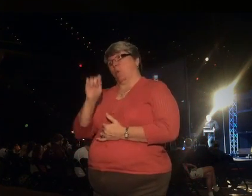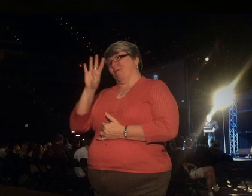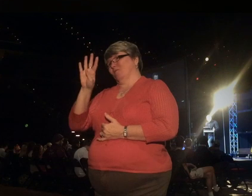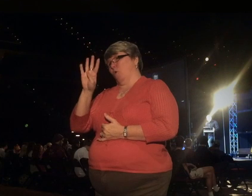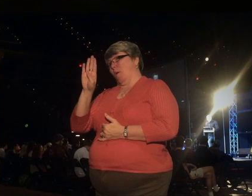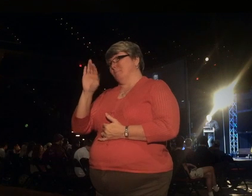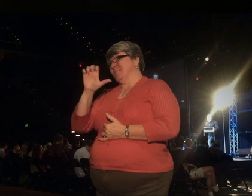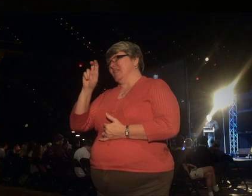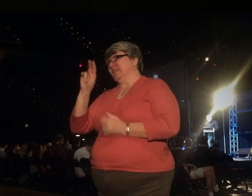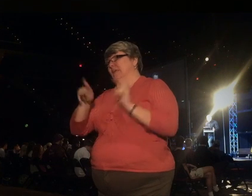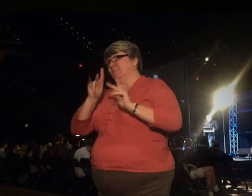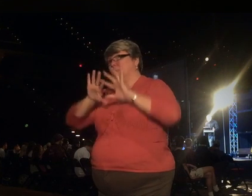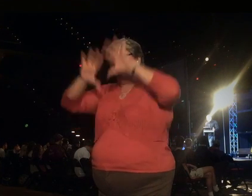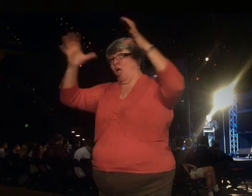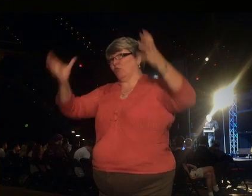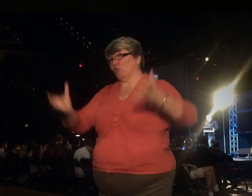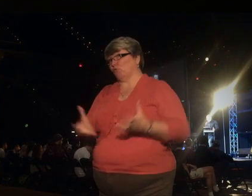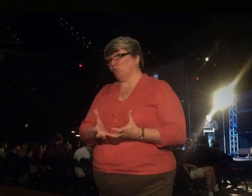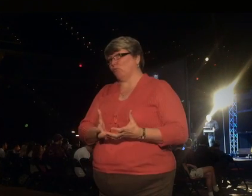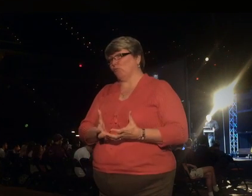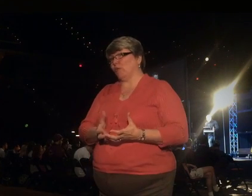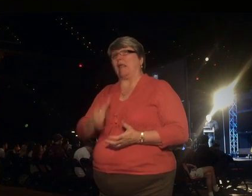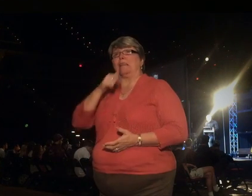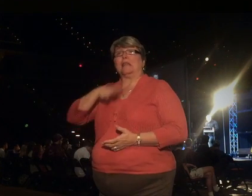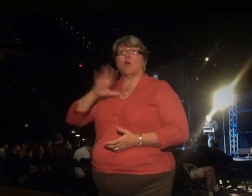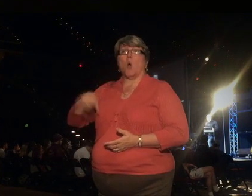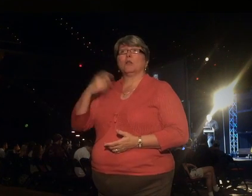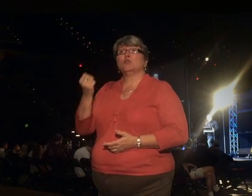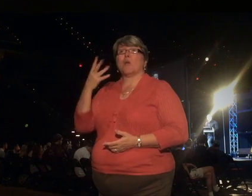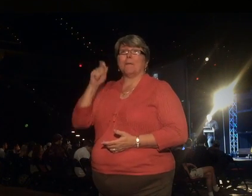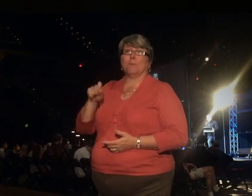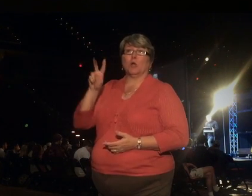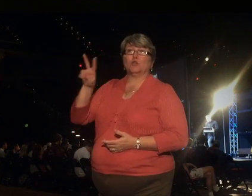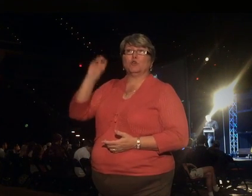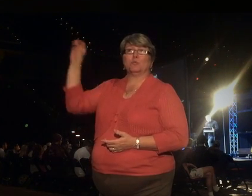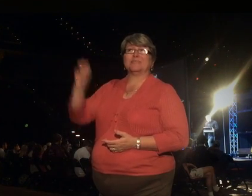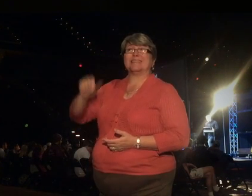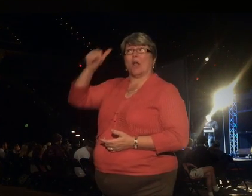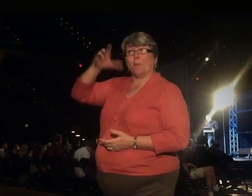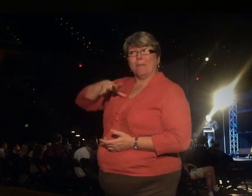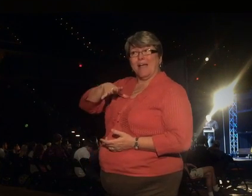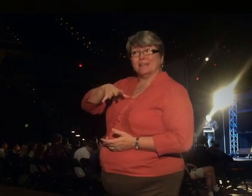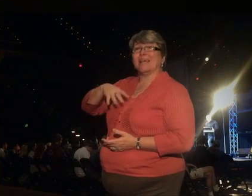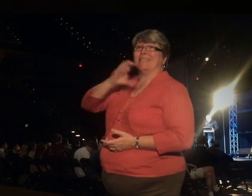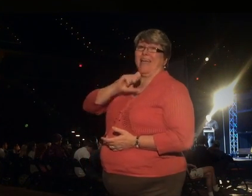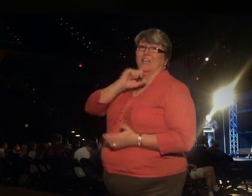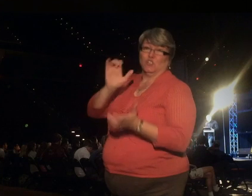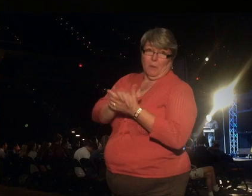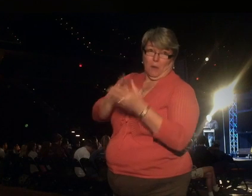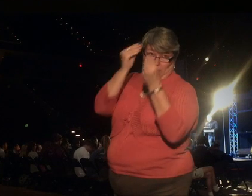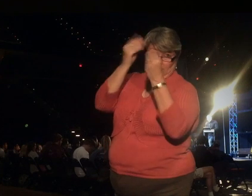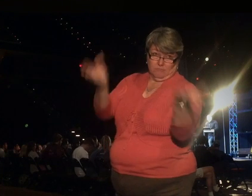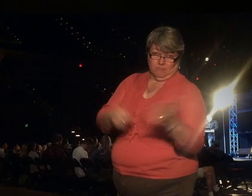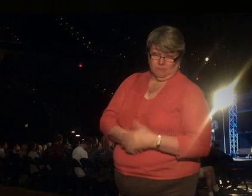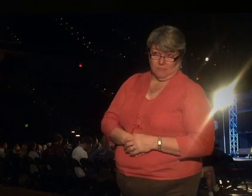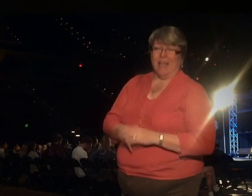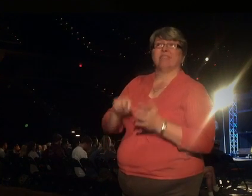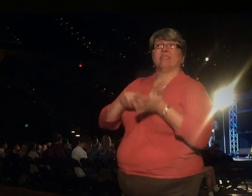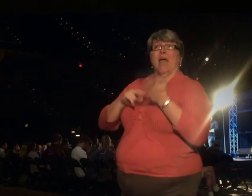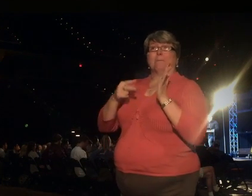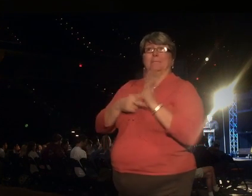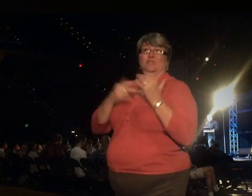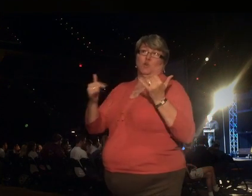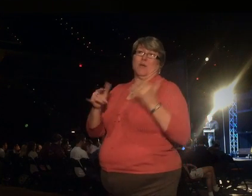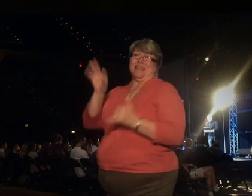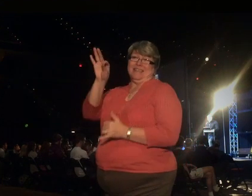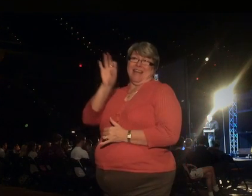right? Ladies, only 12.2% of them are males of marrying age, okay? So that means there are currently 906